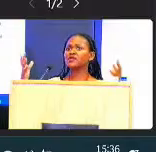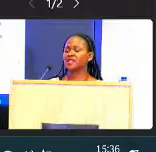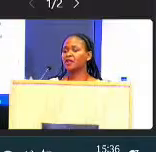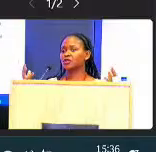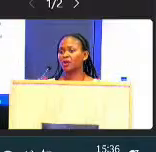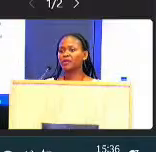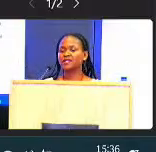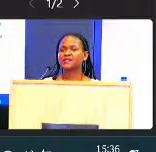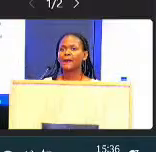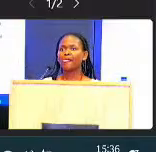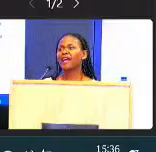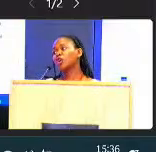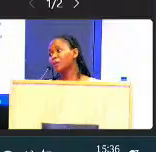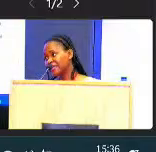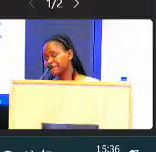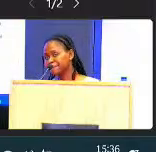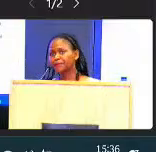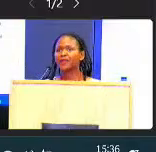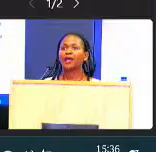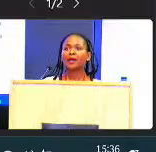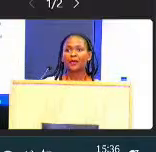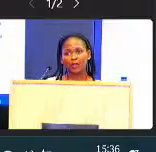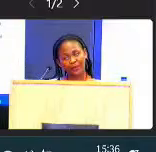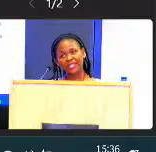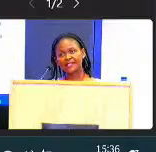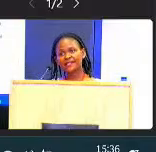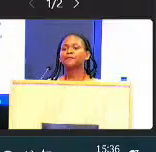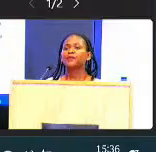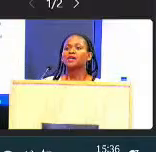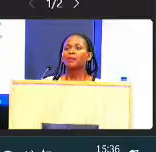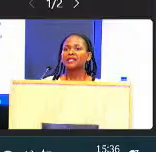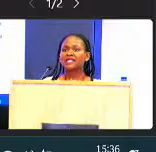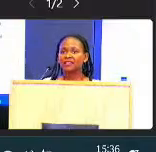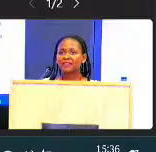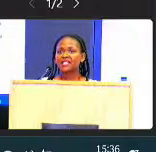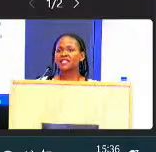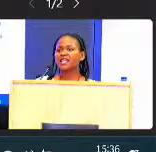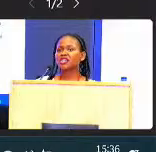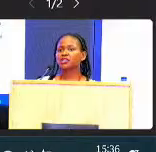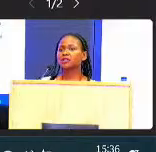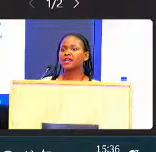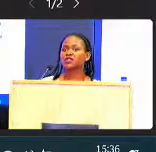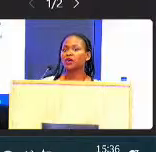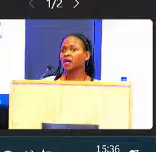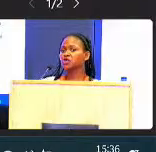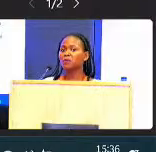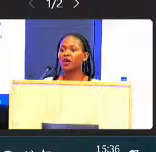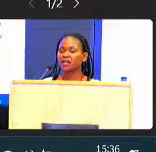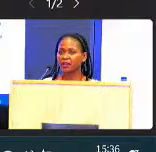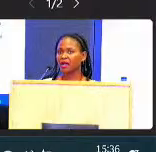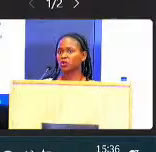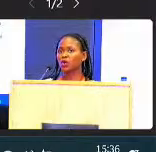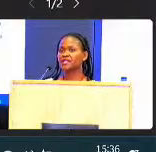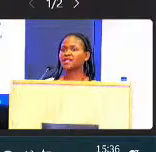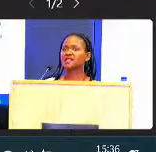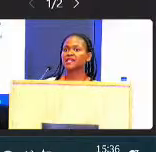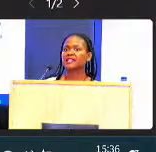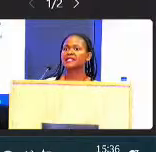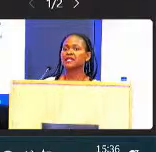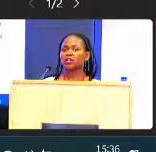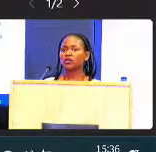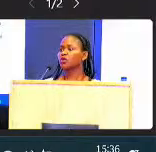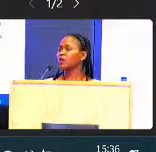supposed Aerotropolis? And nobody yet. But Denver International has gone out to market around August and